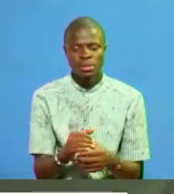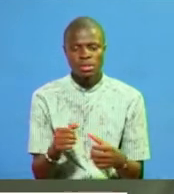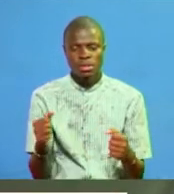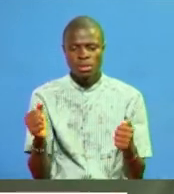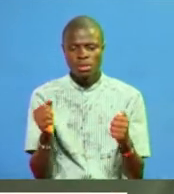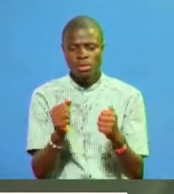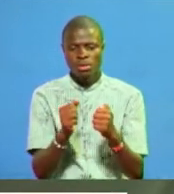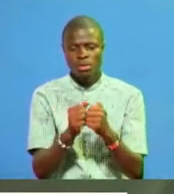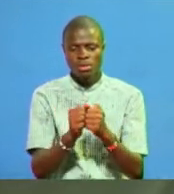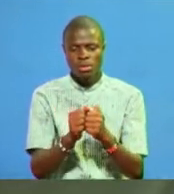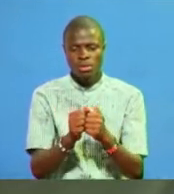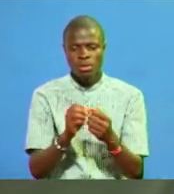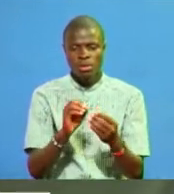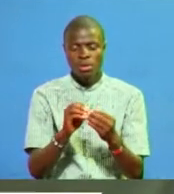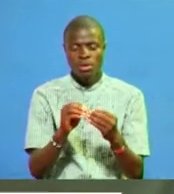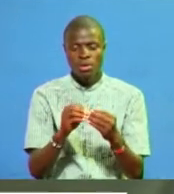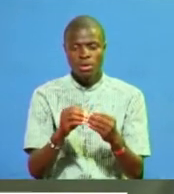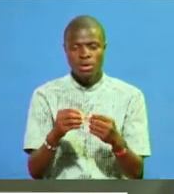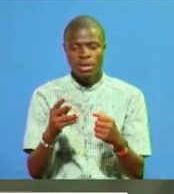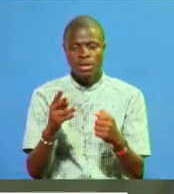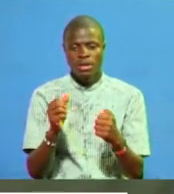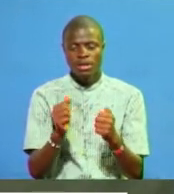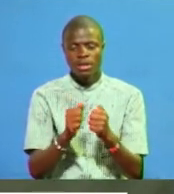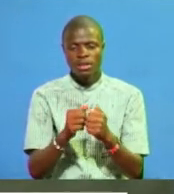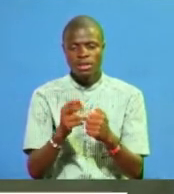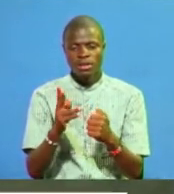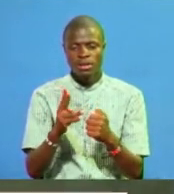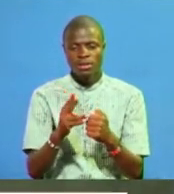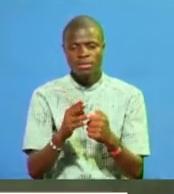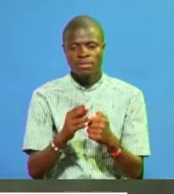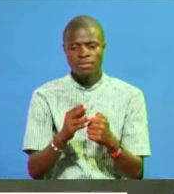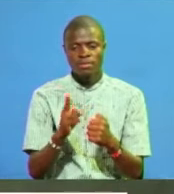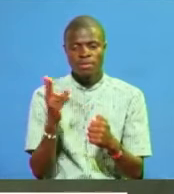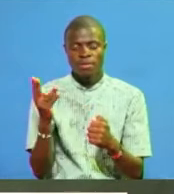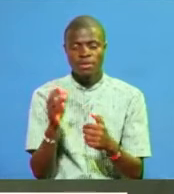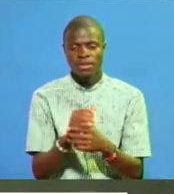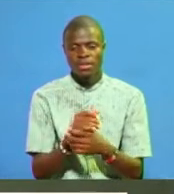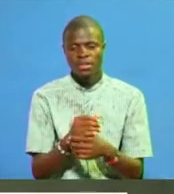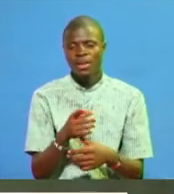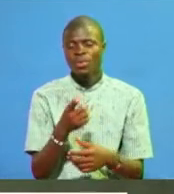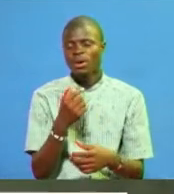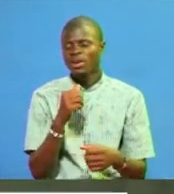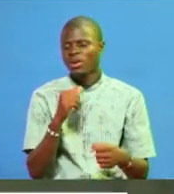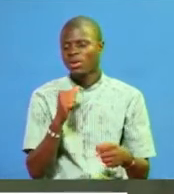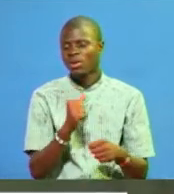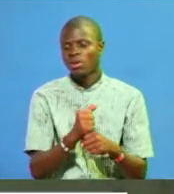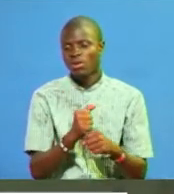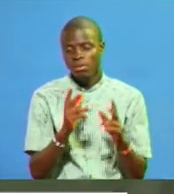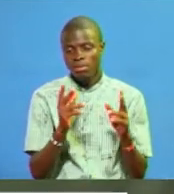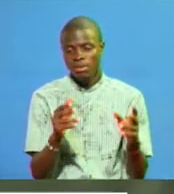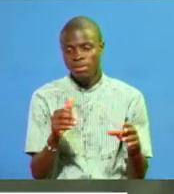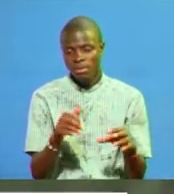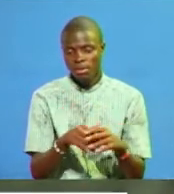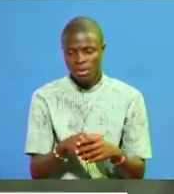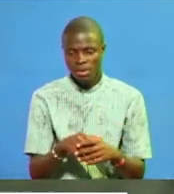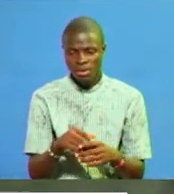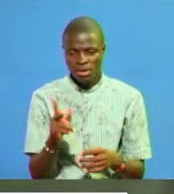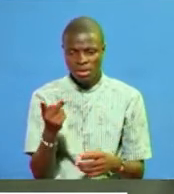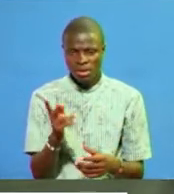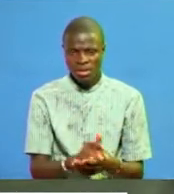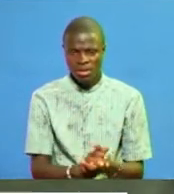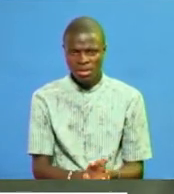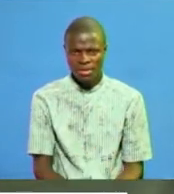14. Na waomba watu wote wa dini zote katika taifa letu la Kenya,